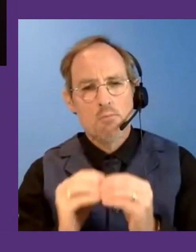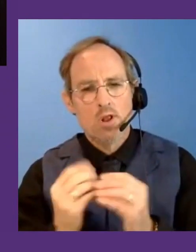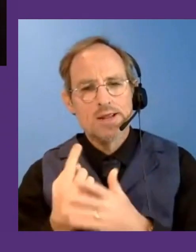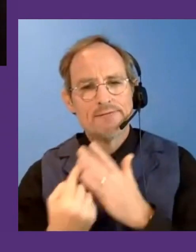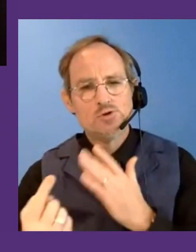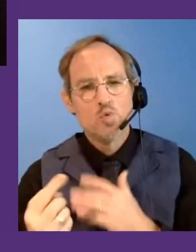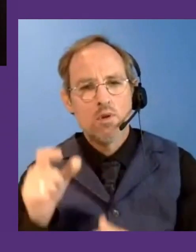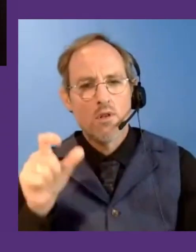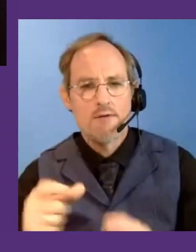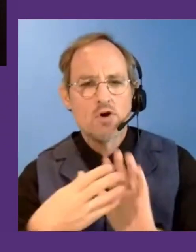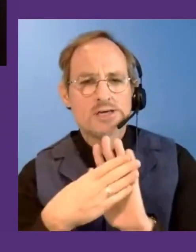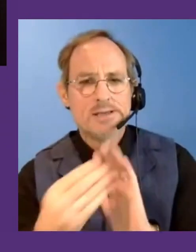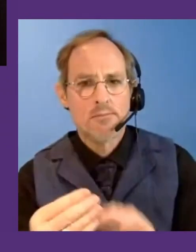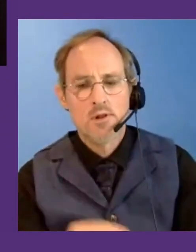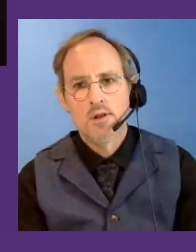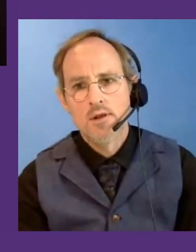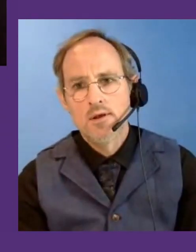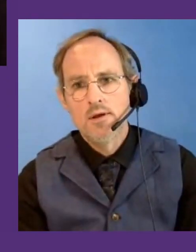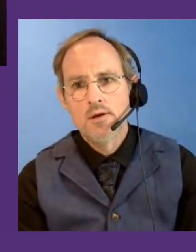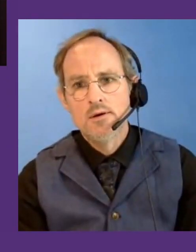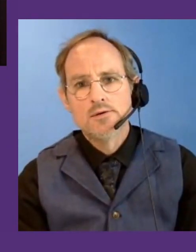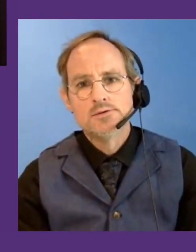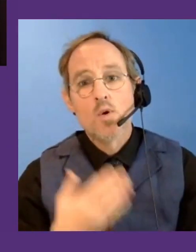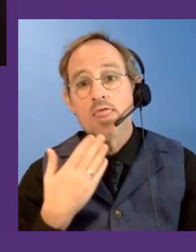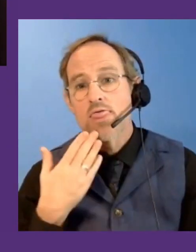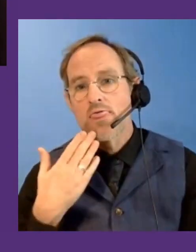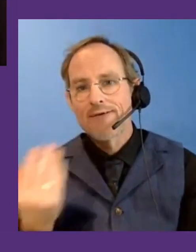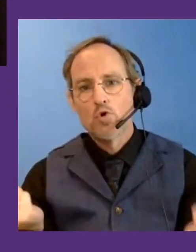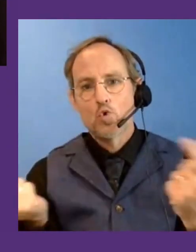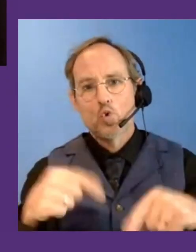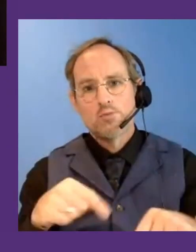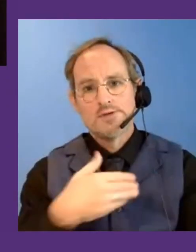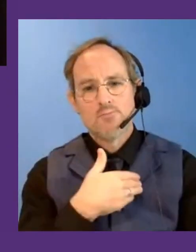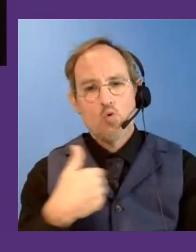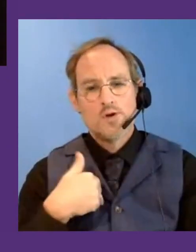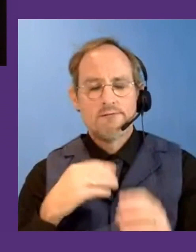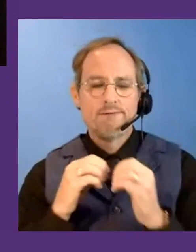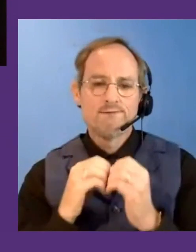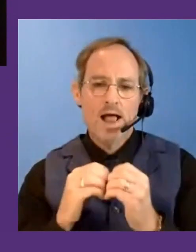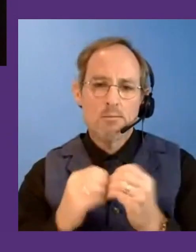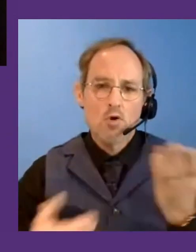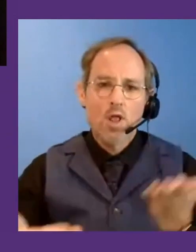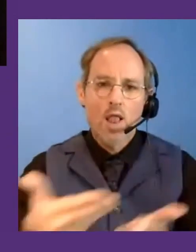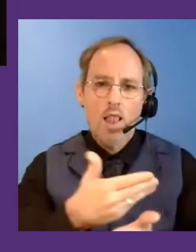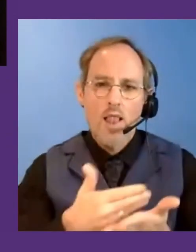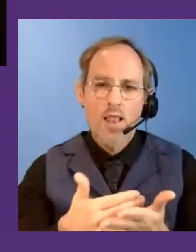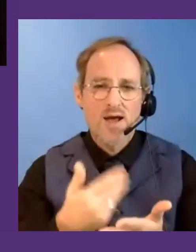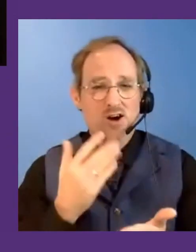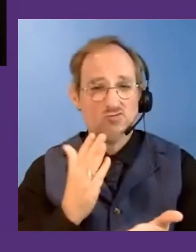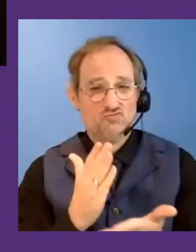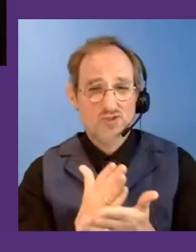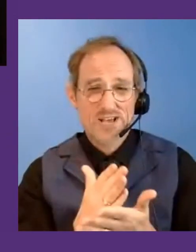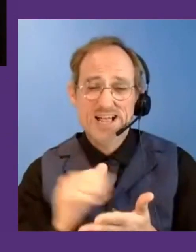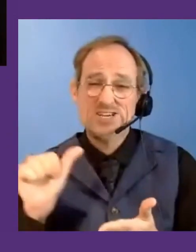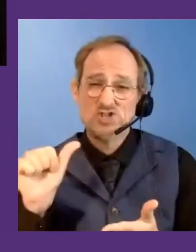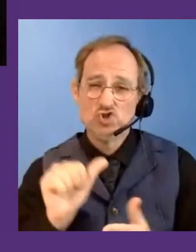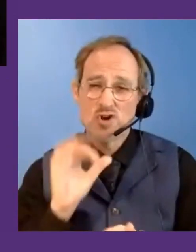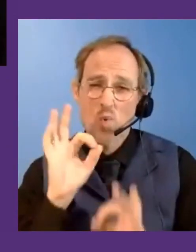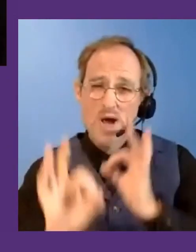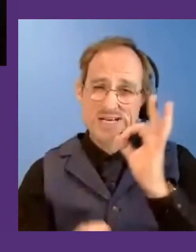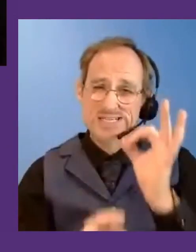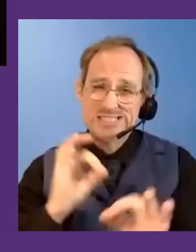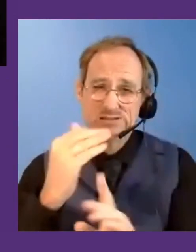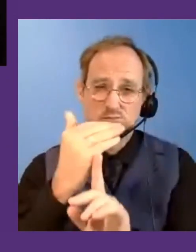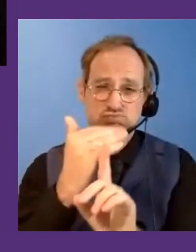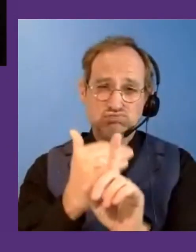having this conversation. It's been really, really invaluable for me. I probably should be asking lots of other things, which I haven't.